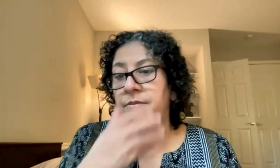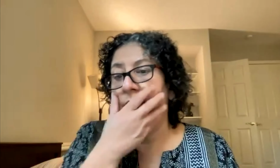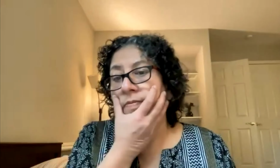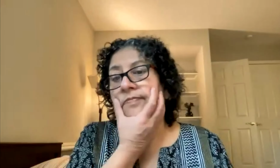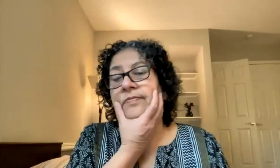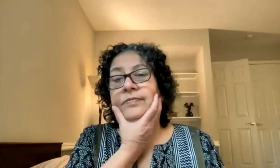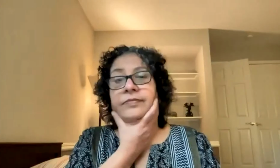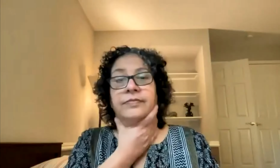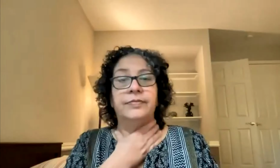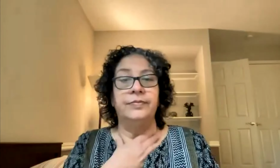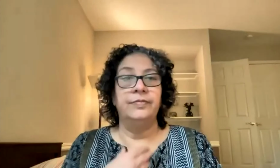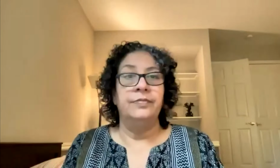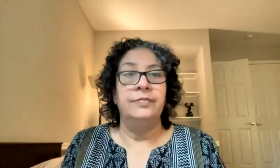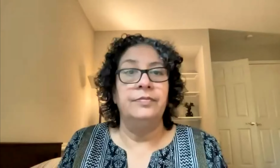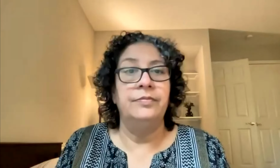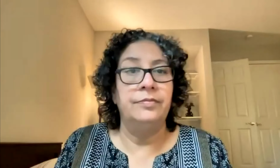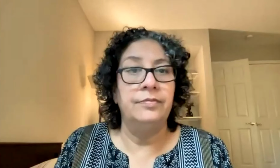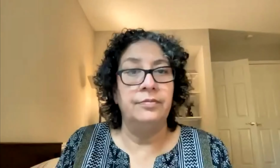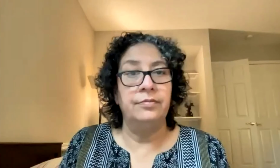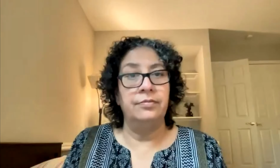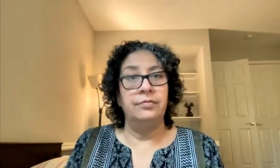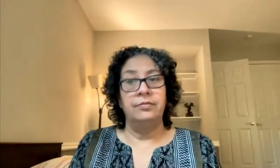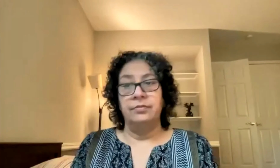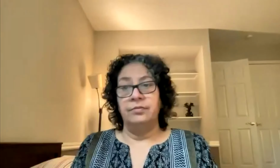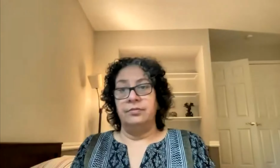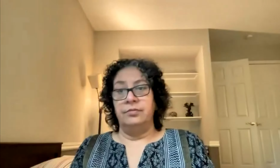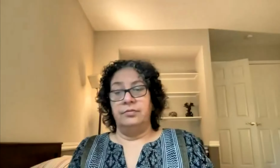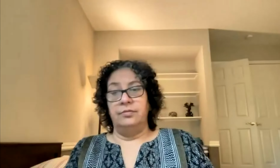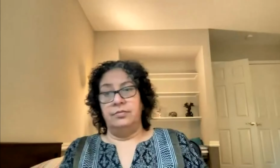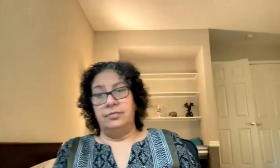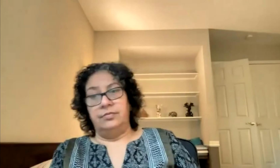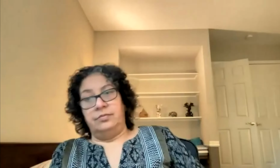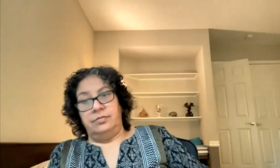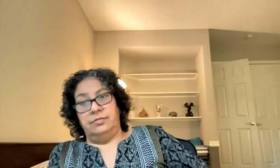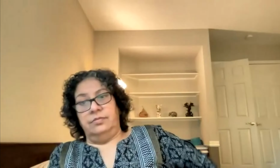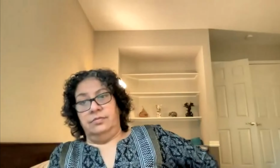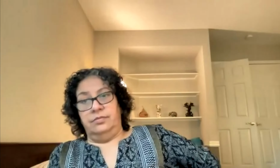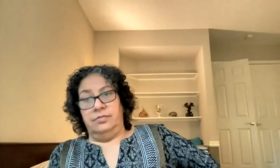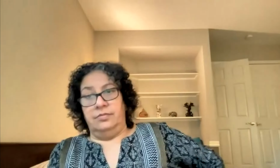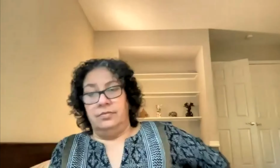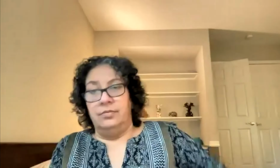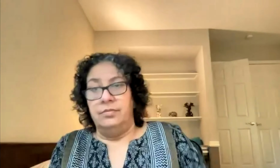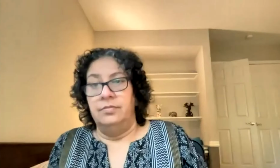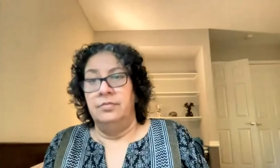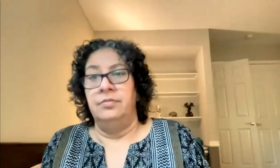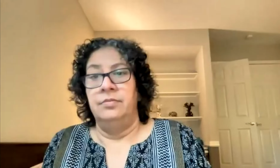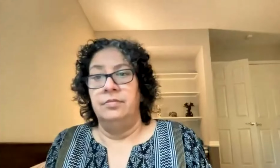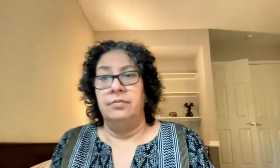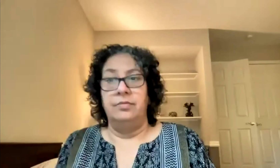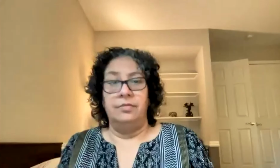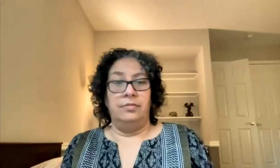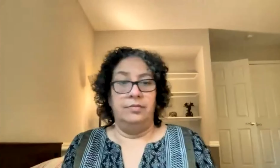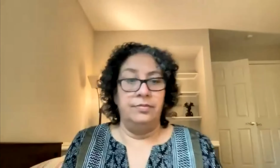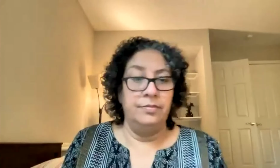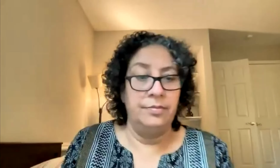one of the fantastic teachers that Africa Dyslexia, we know, that is supporting a lot of students to be able to get them to